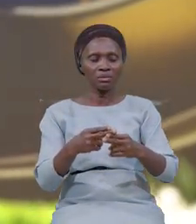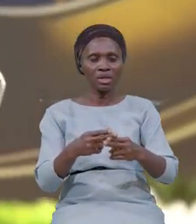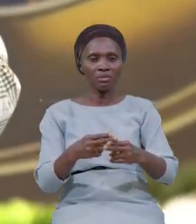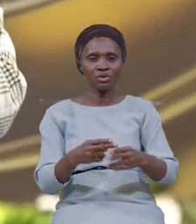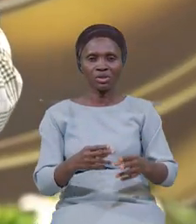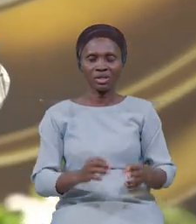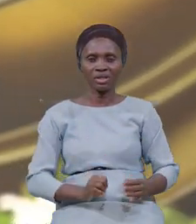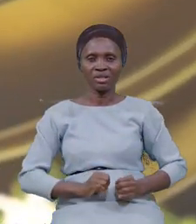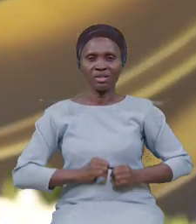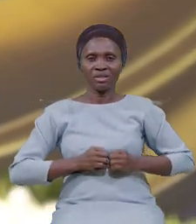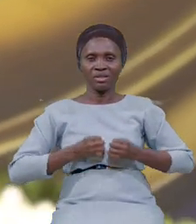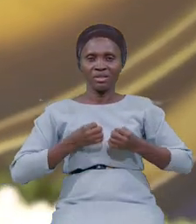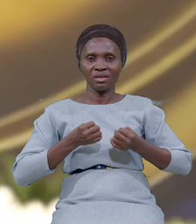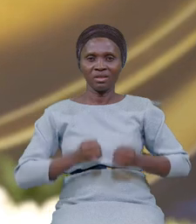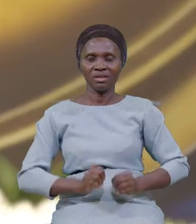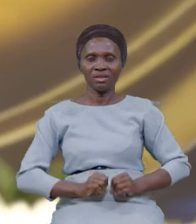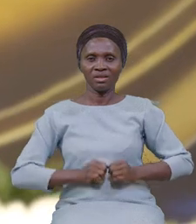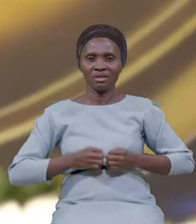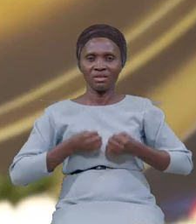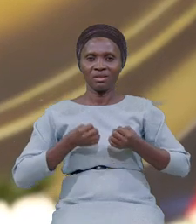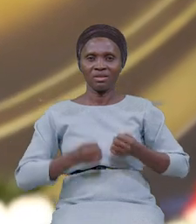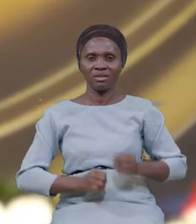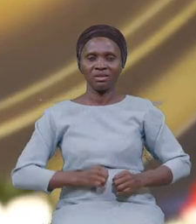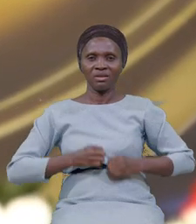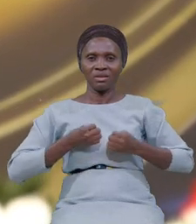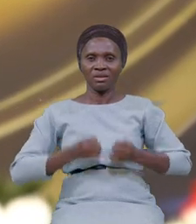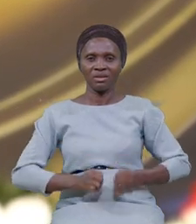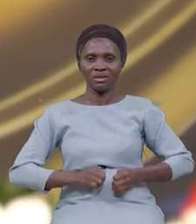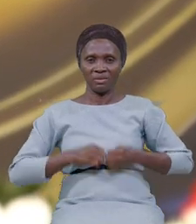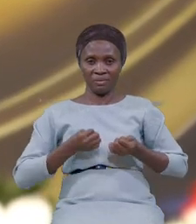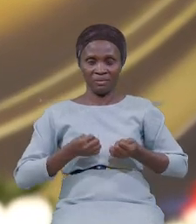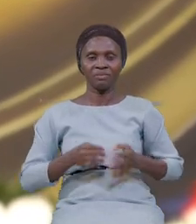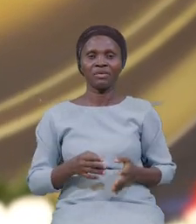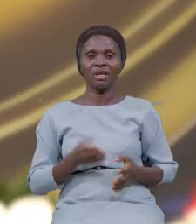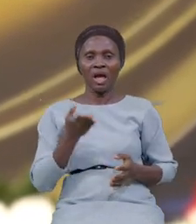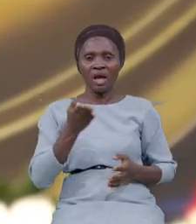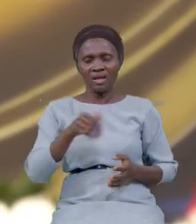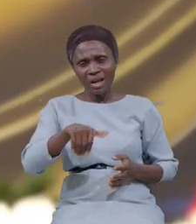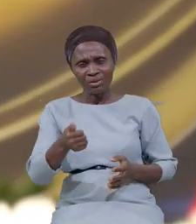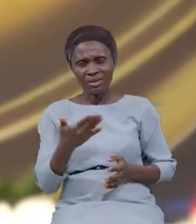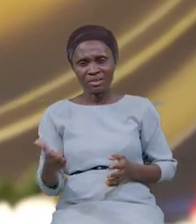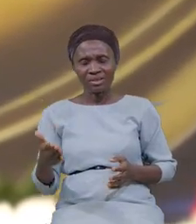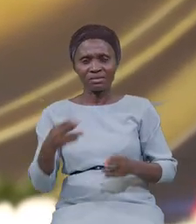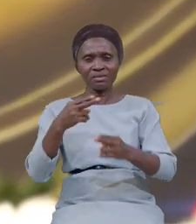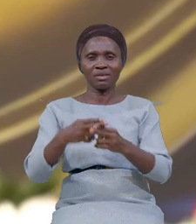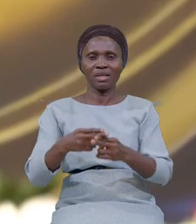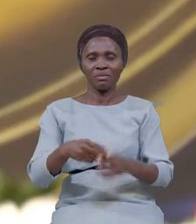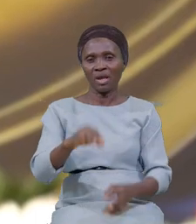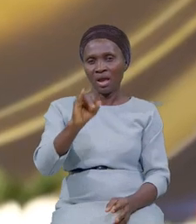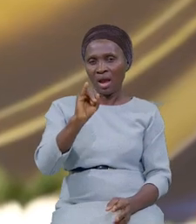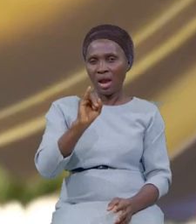emotional intelligence. There's what we call IQ. IQ is intelligence quotient.